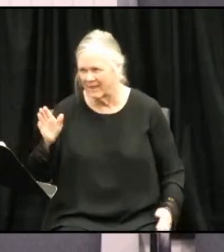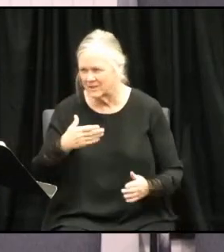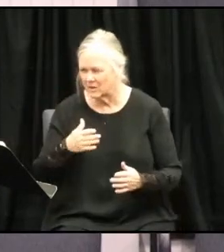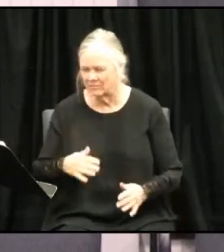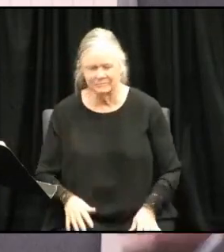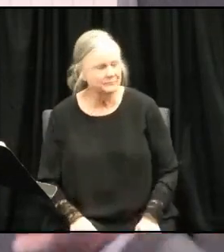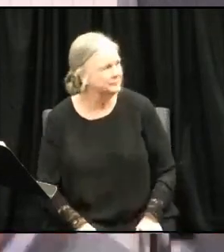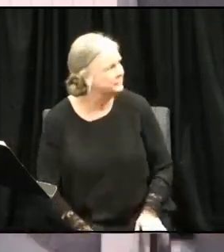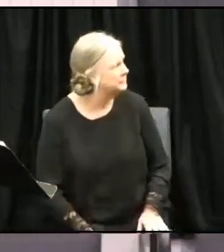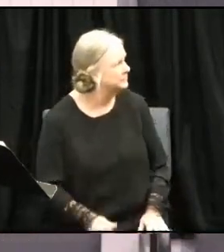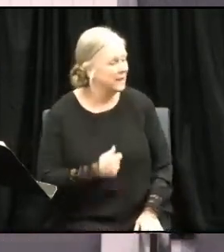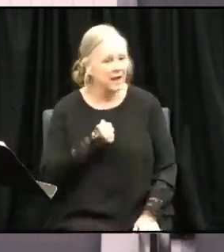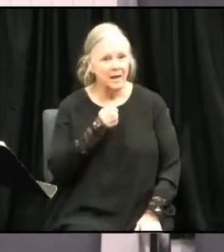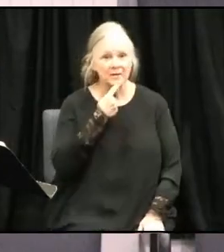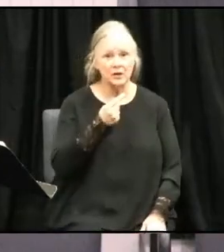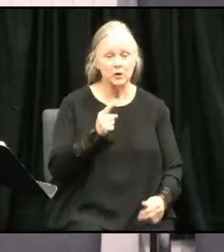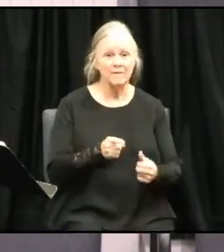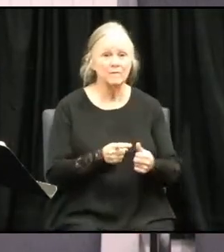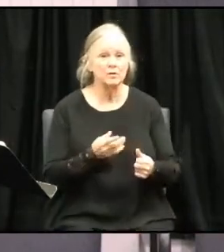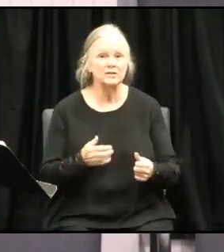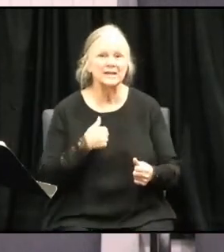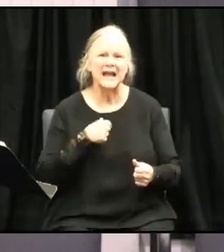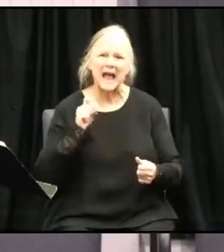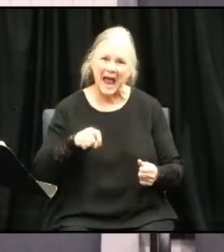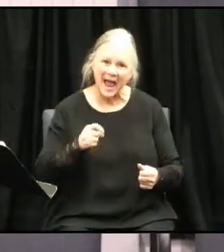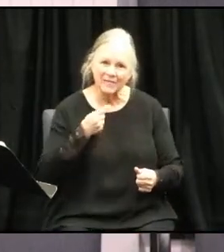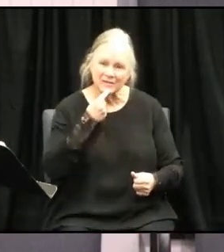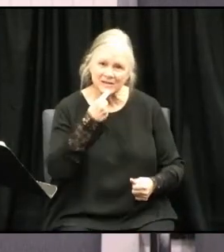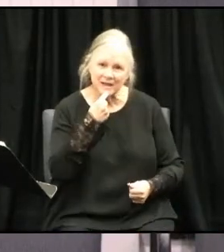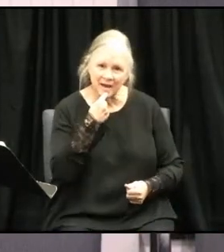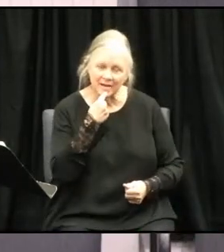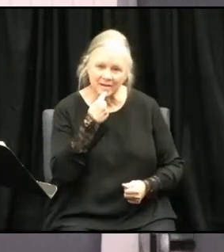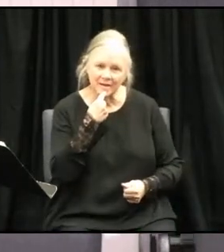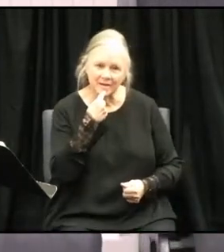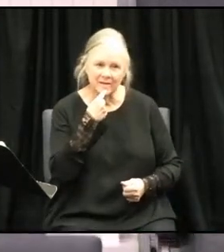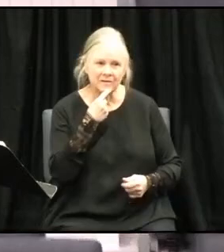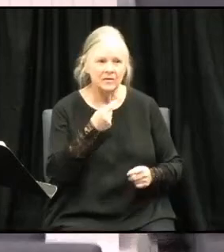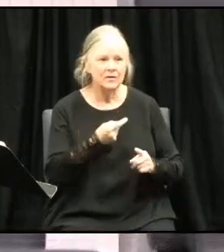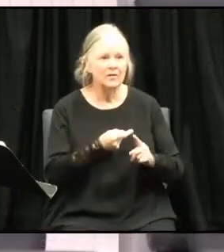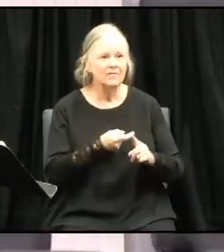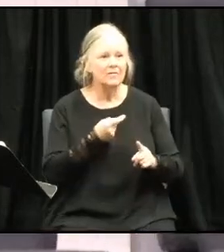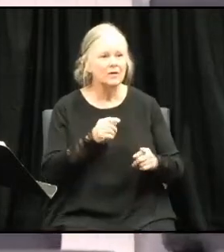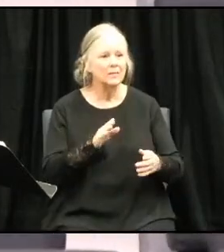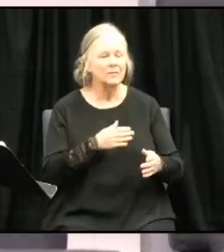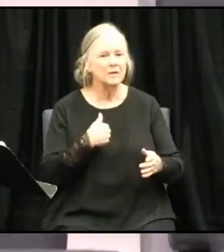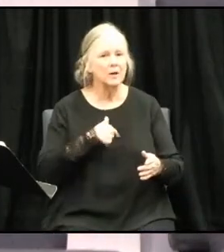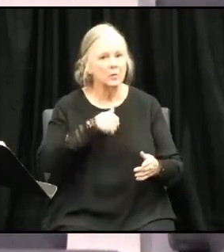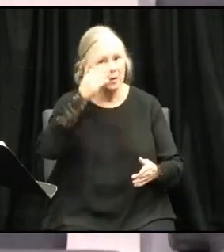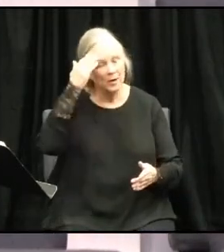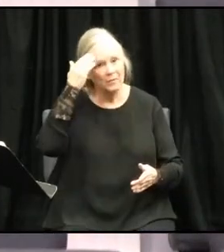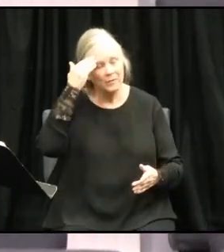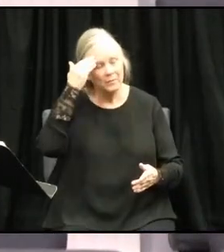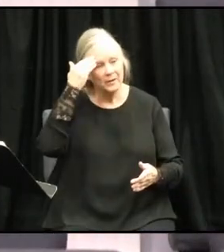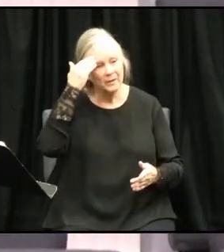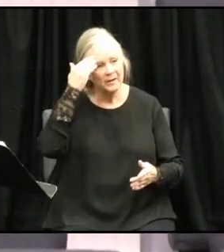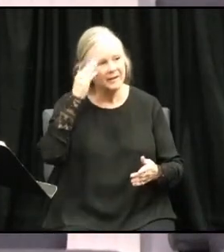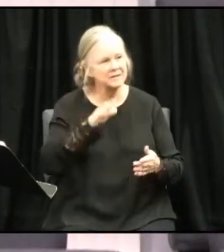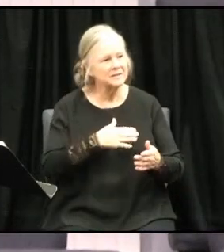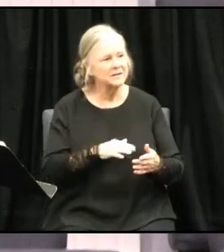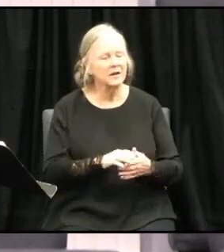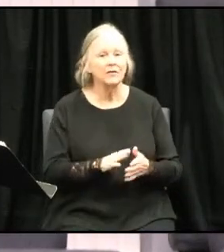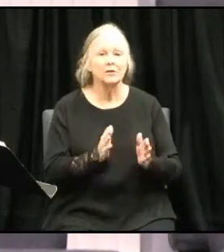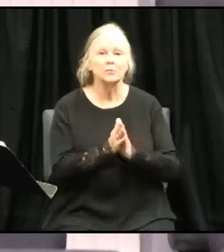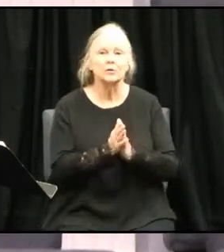Well, I can tell you the first thing that I feel I have to say is from a song we're all familiar with, we sing often, is